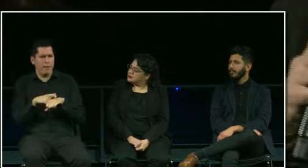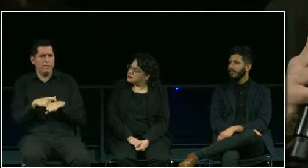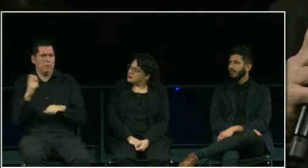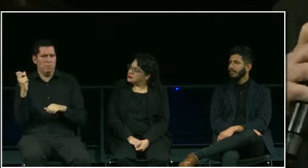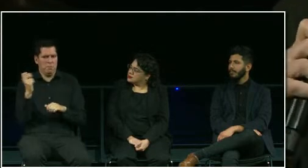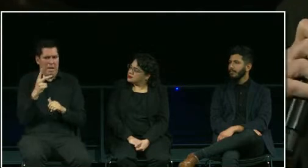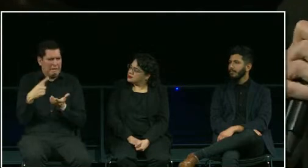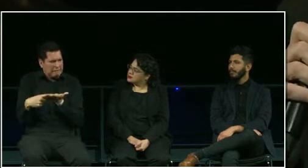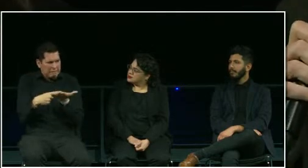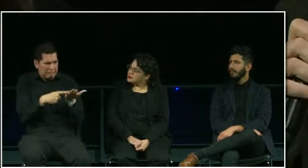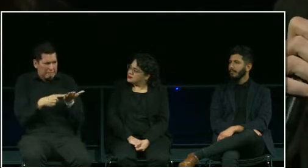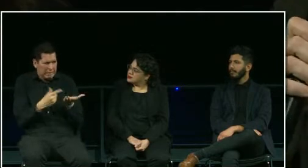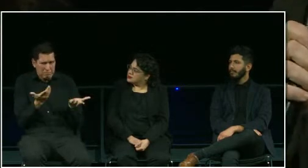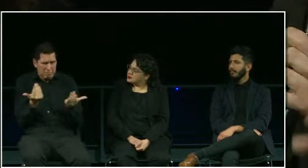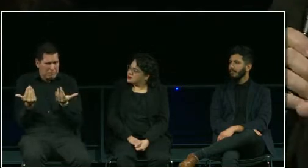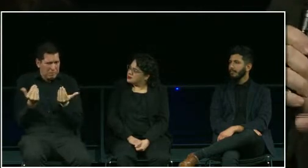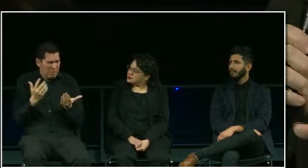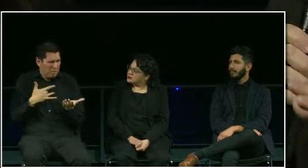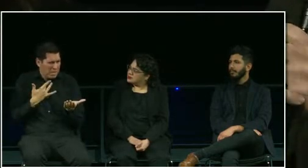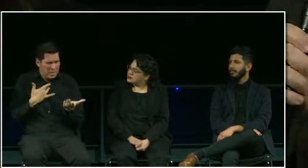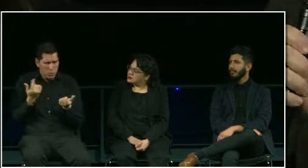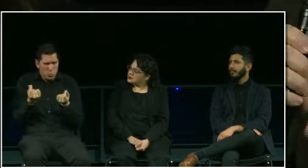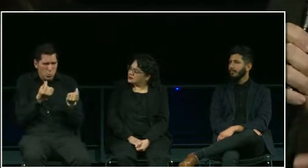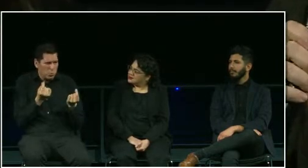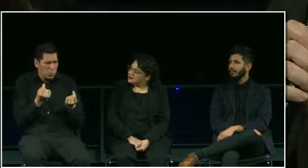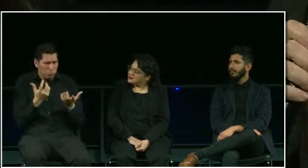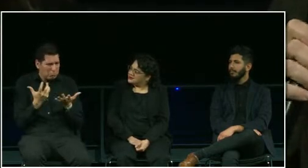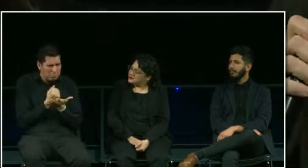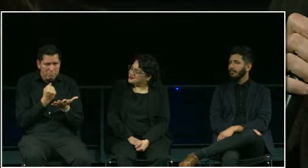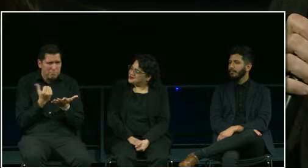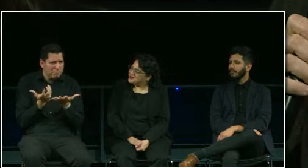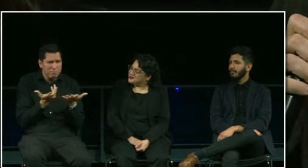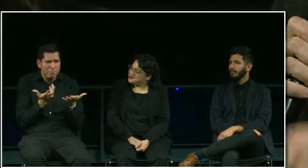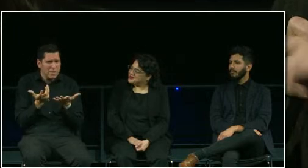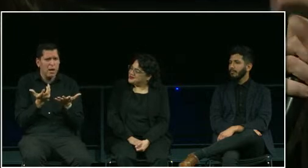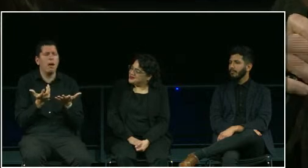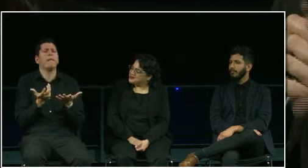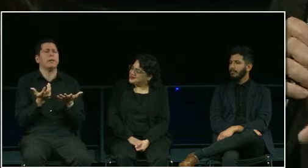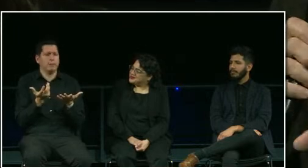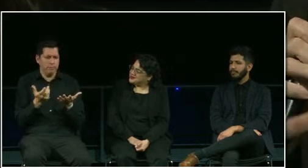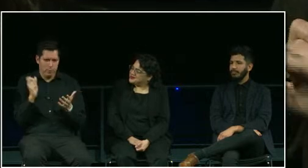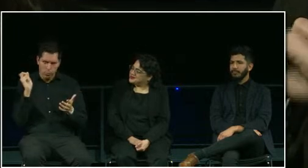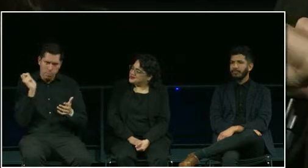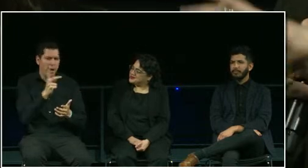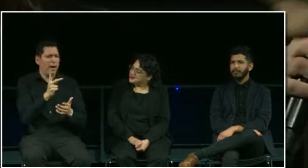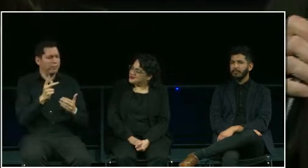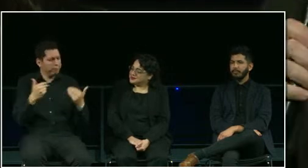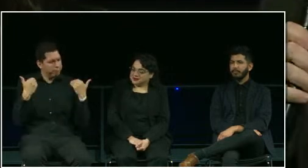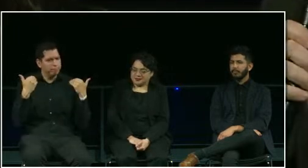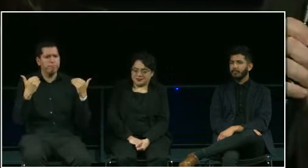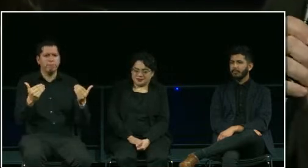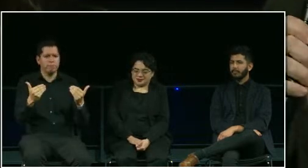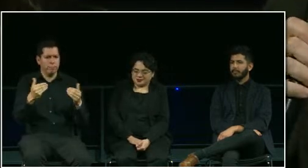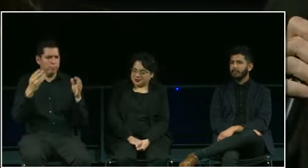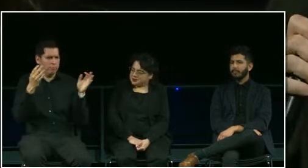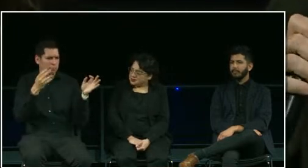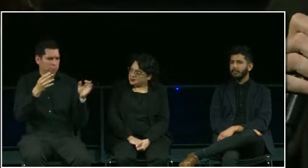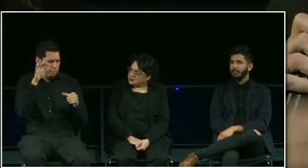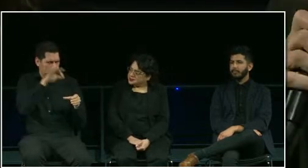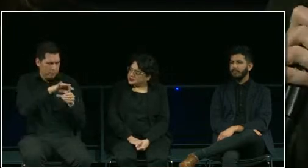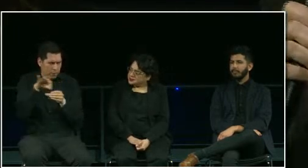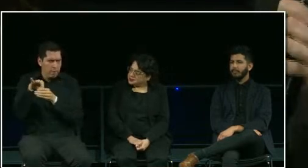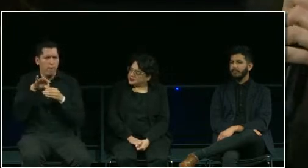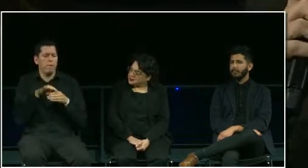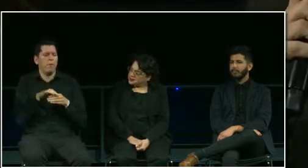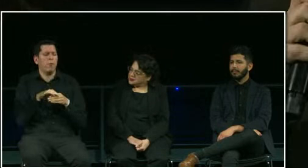started all talking among our crew about what do we do, and we decided to go back, and everyone got to vote on that, and we